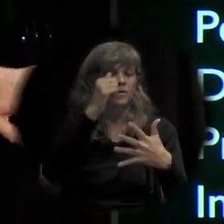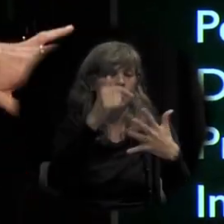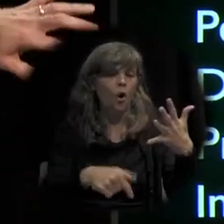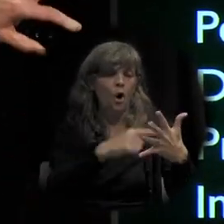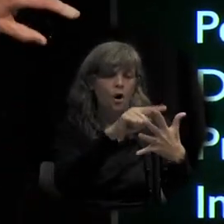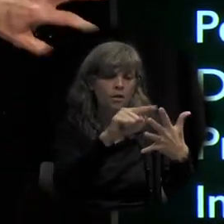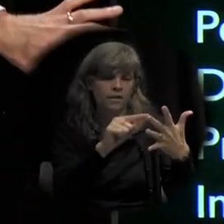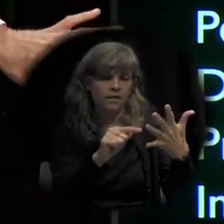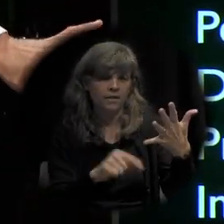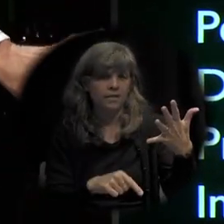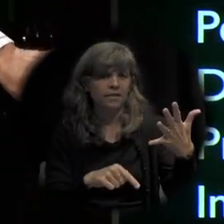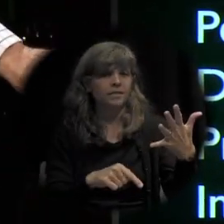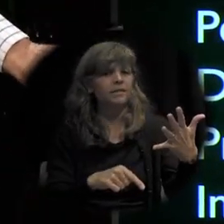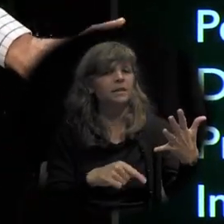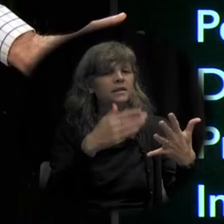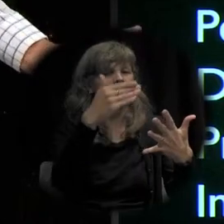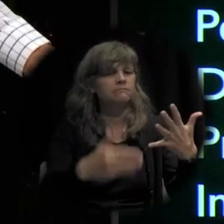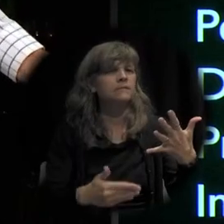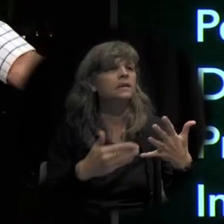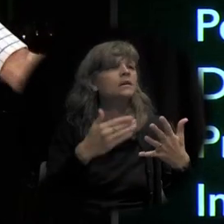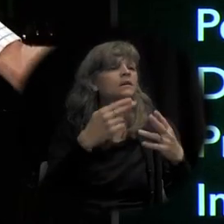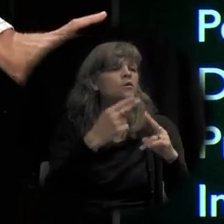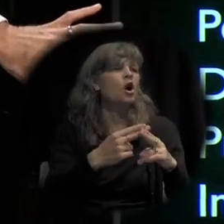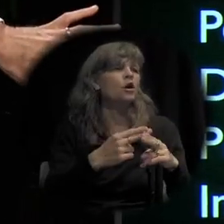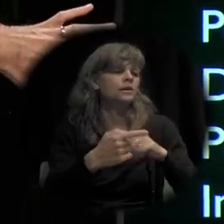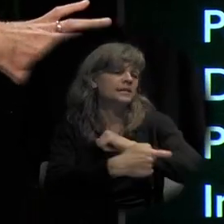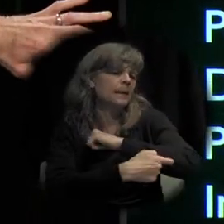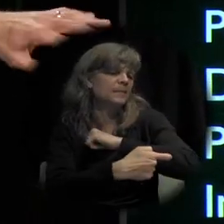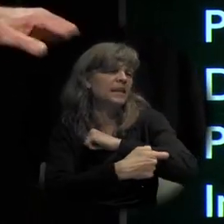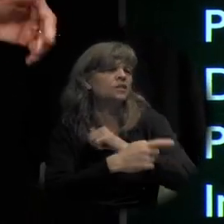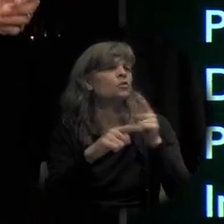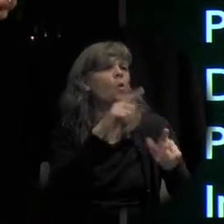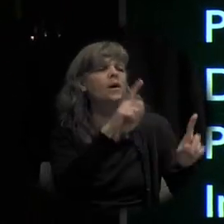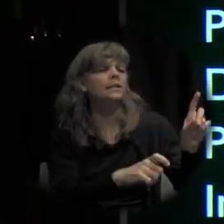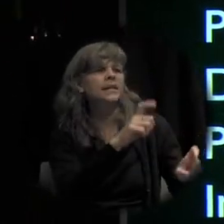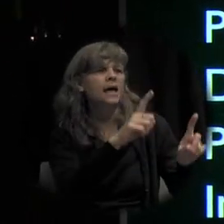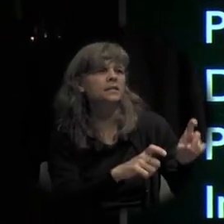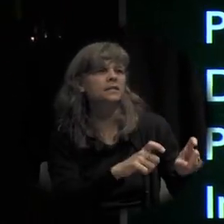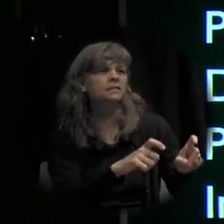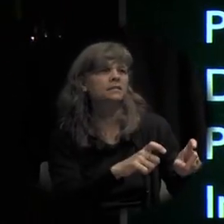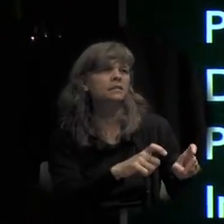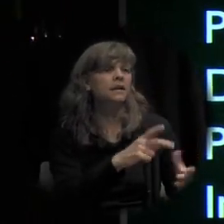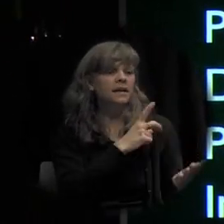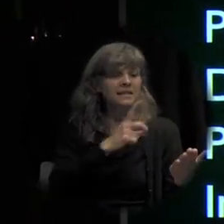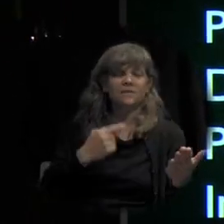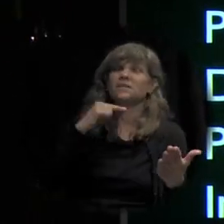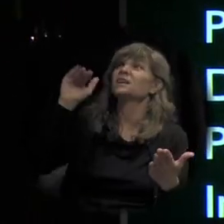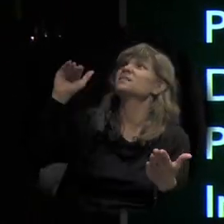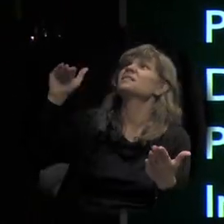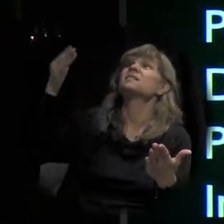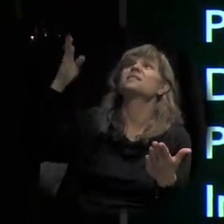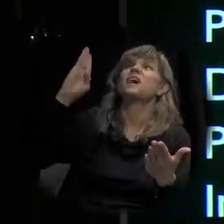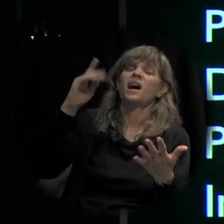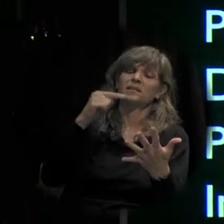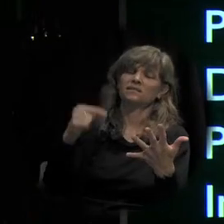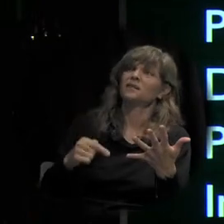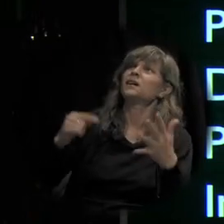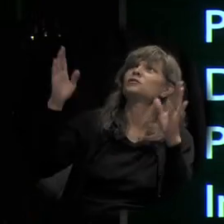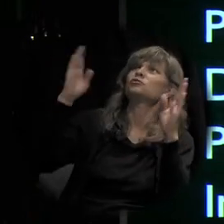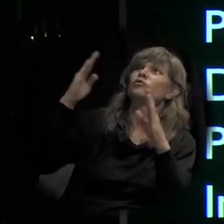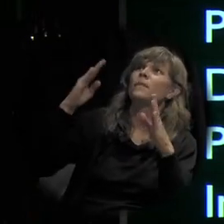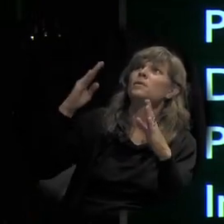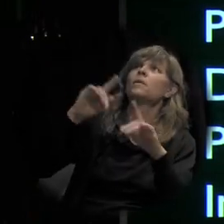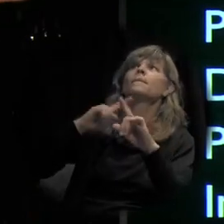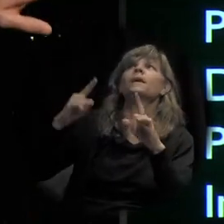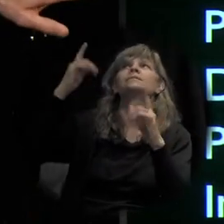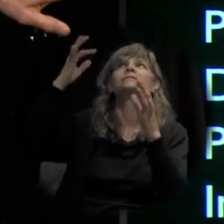temptations, as driving him away from God fully. In other words, he's willing to say, God, I choose to